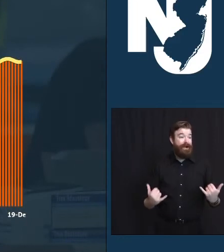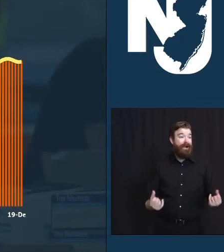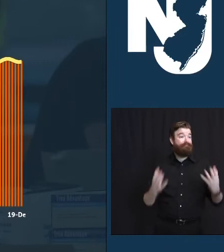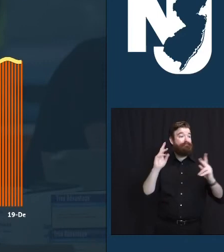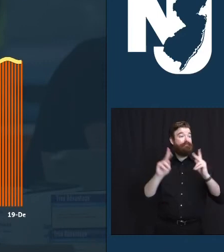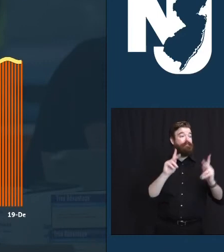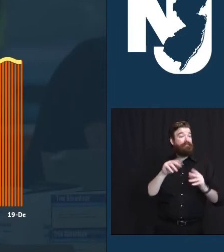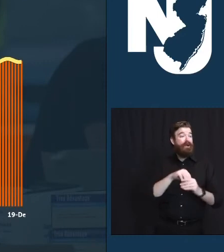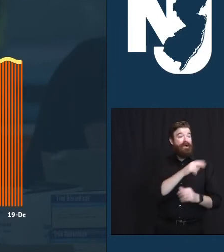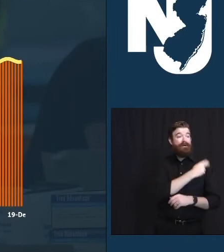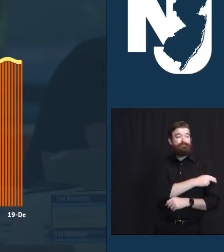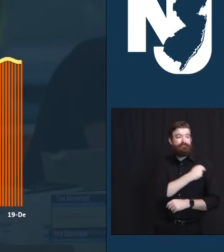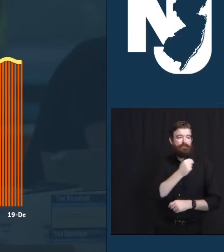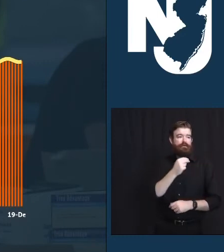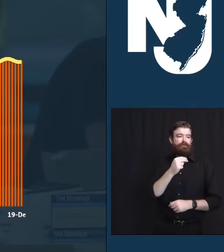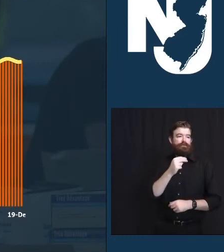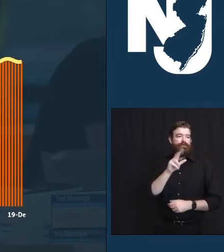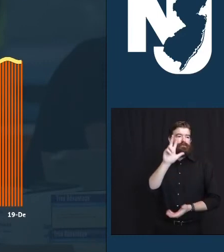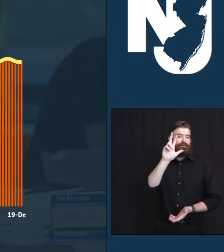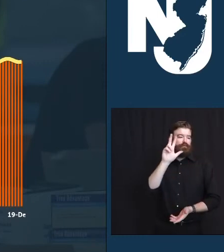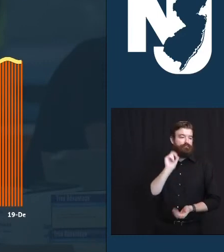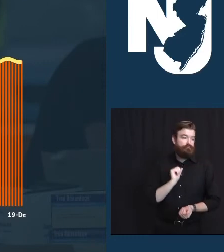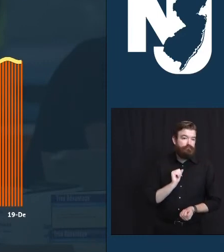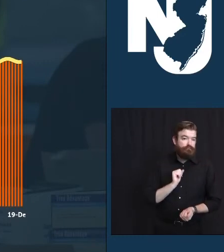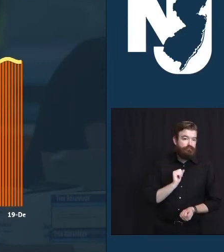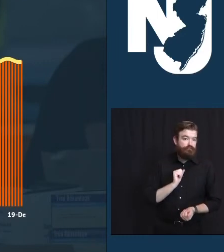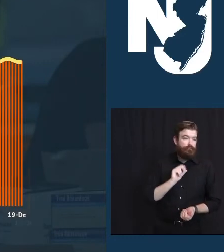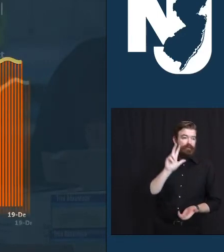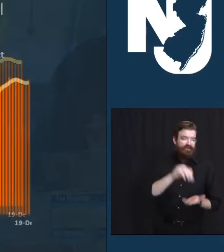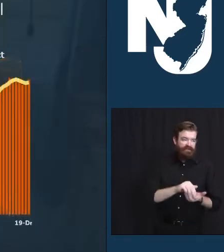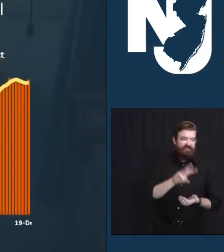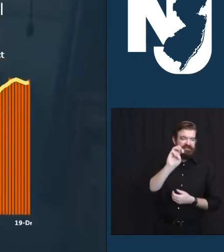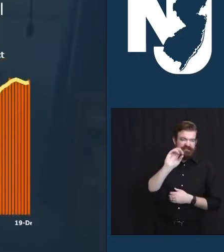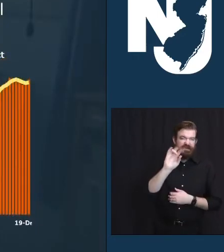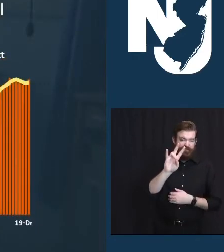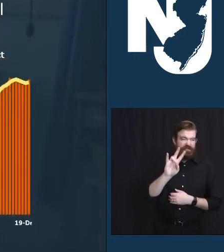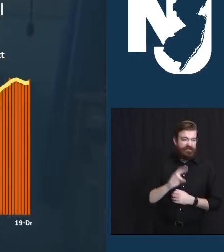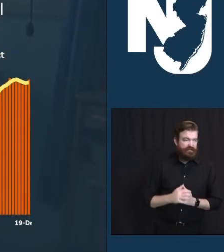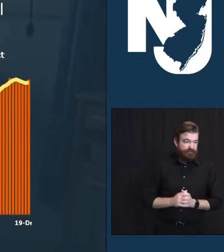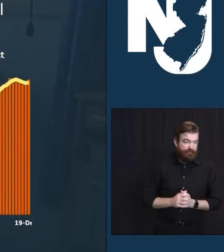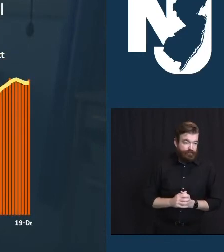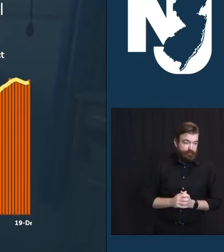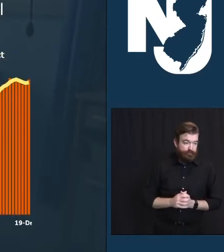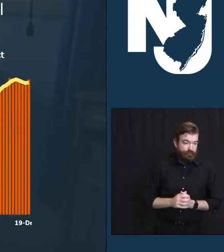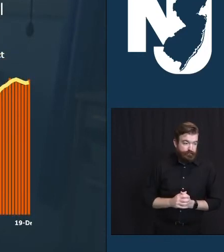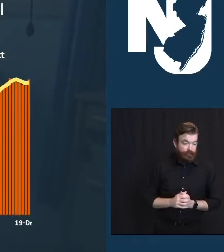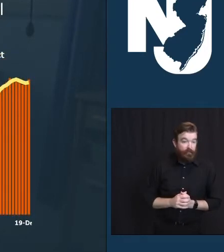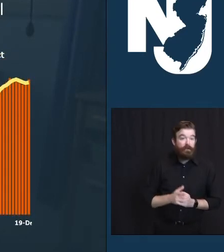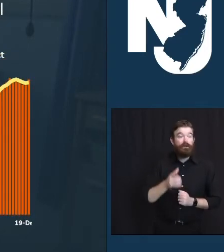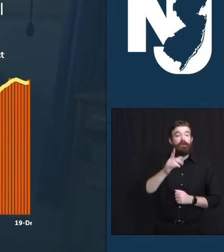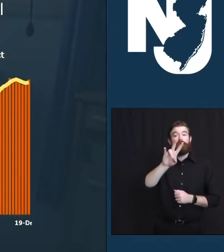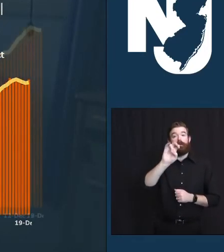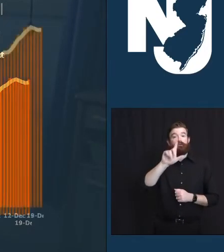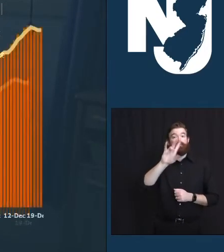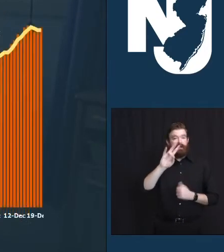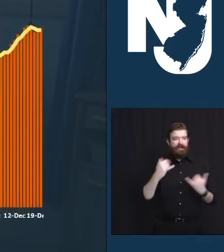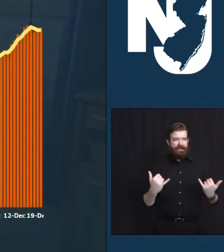test results. That's a total of 3,607. Of these, 727 were in intensive care units